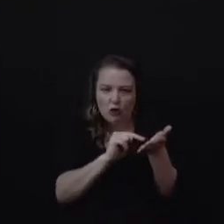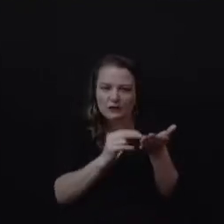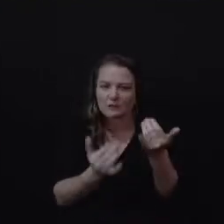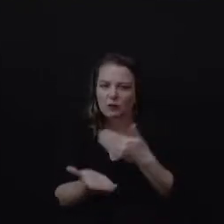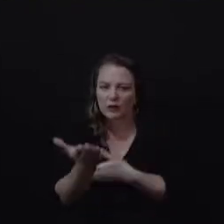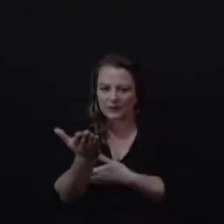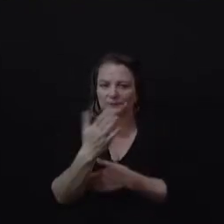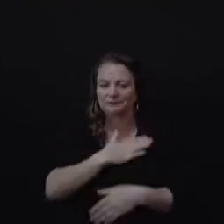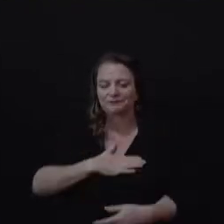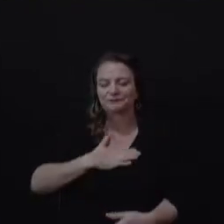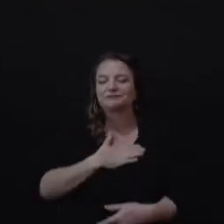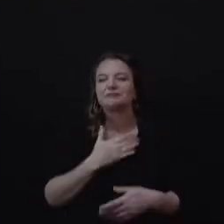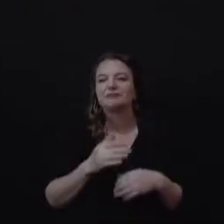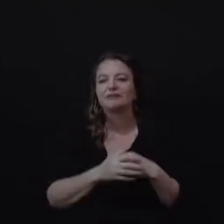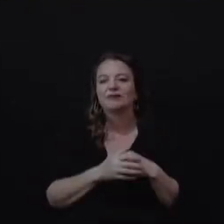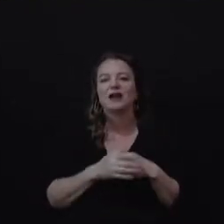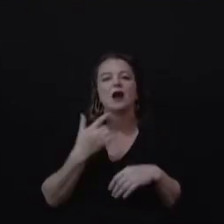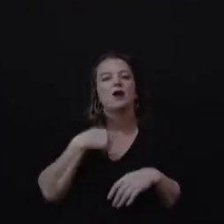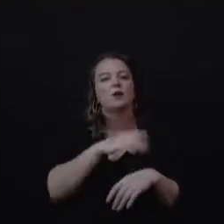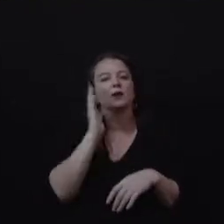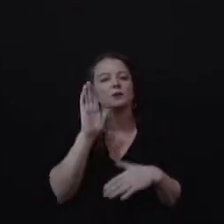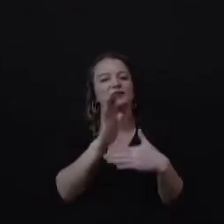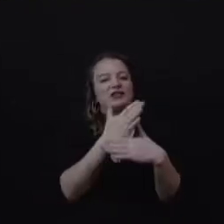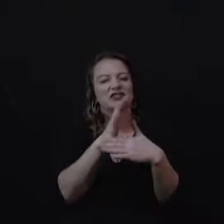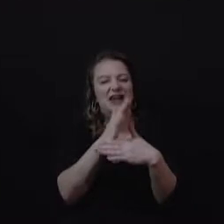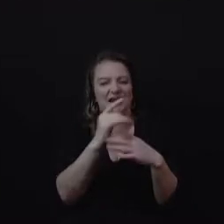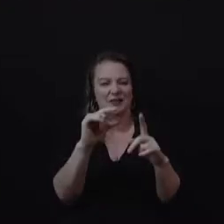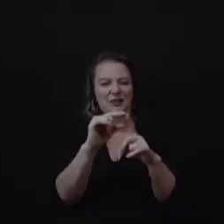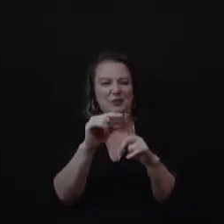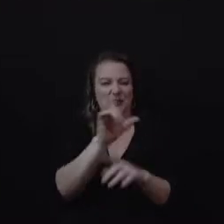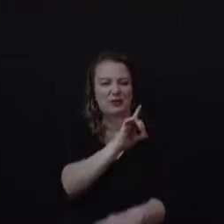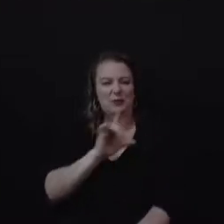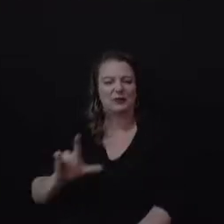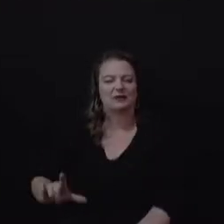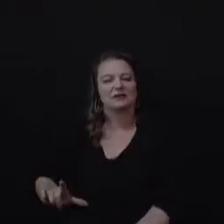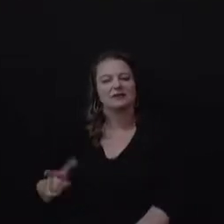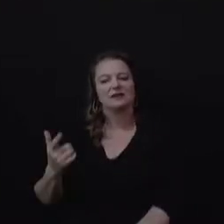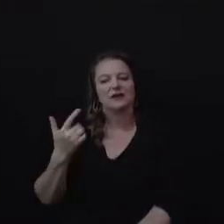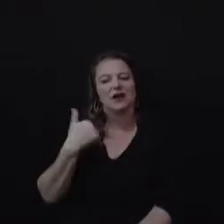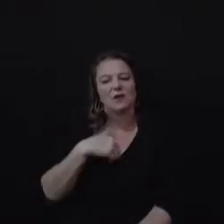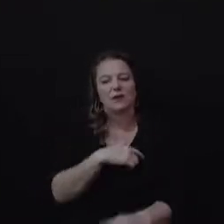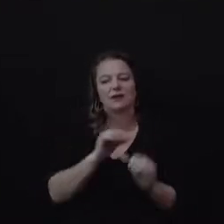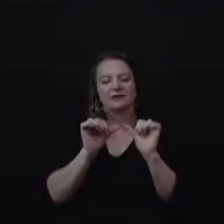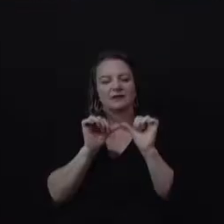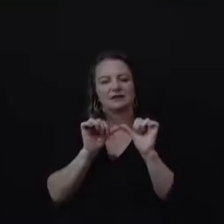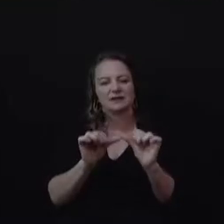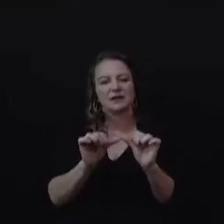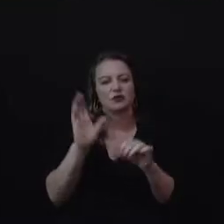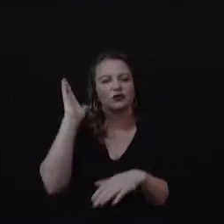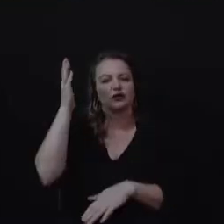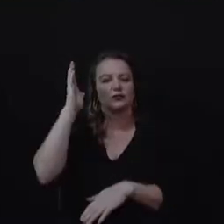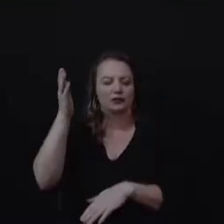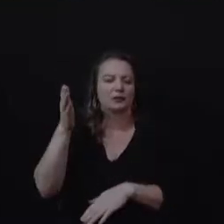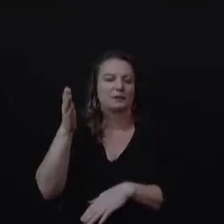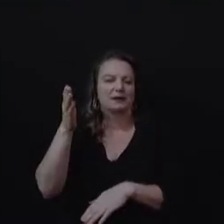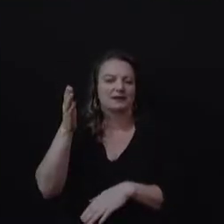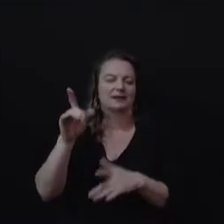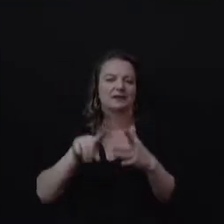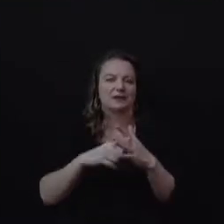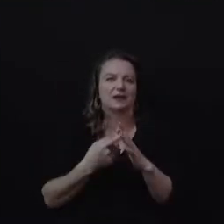we share in the word of the Lord. We are continuing our sermon series that was